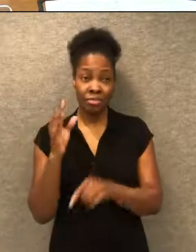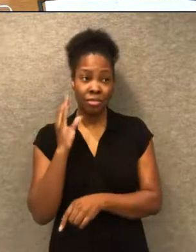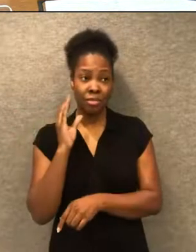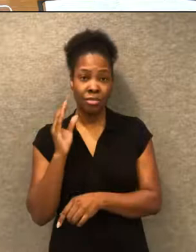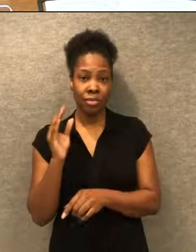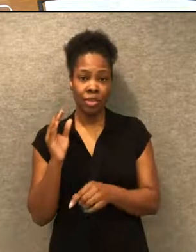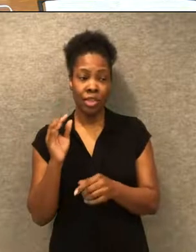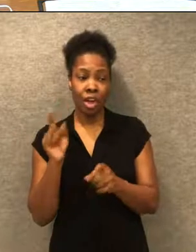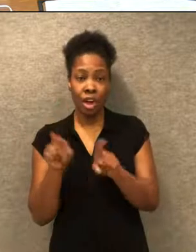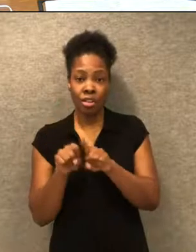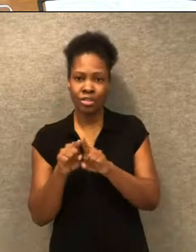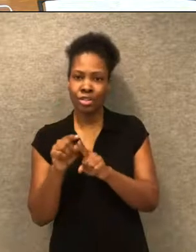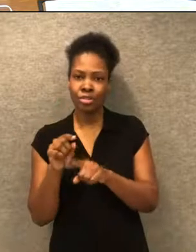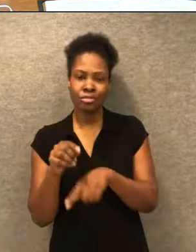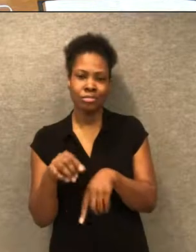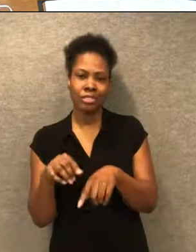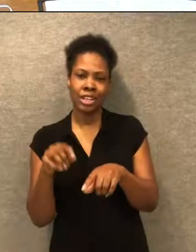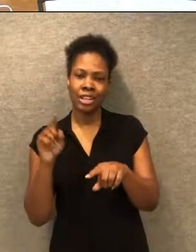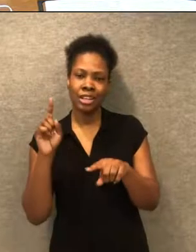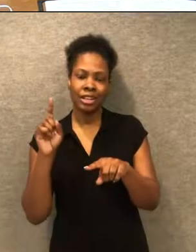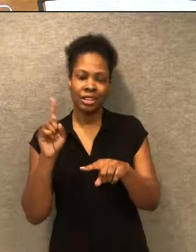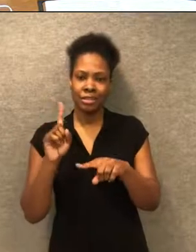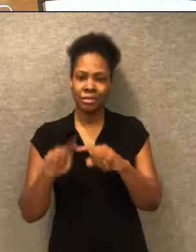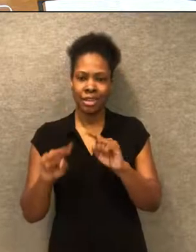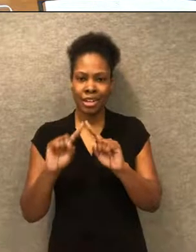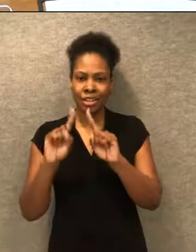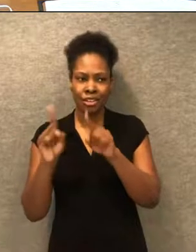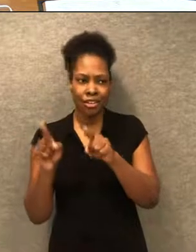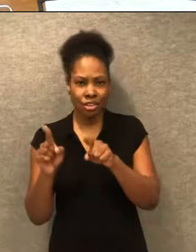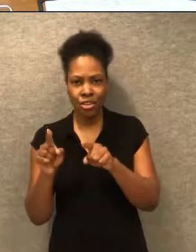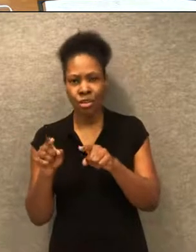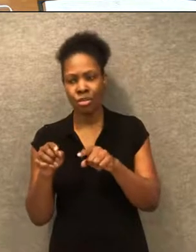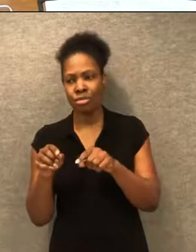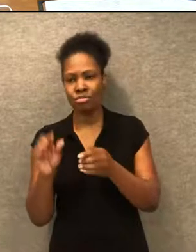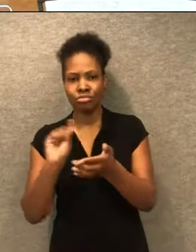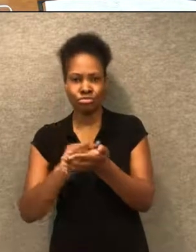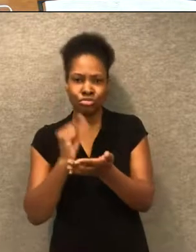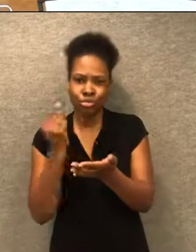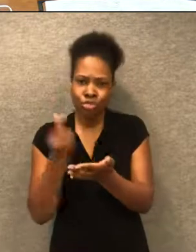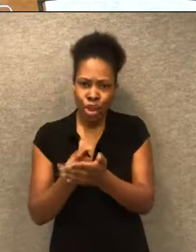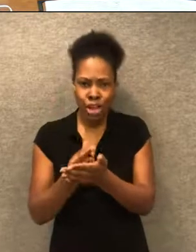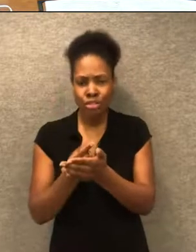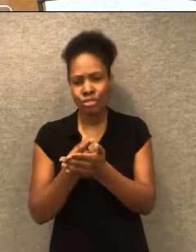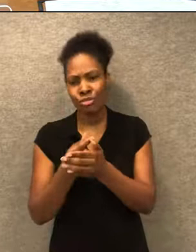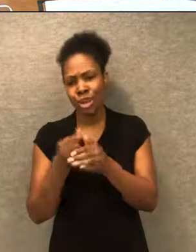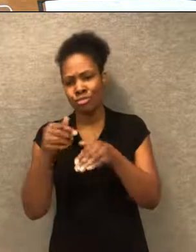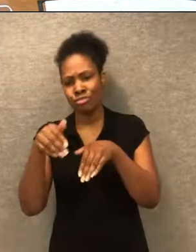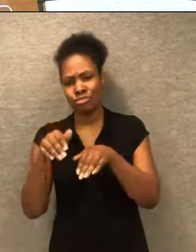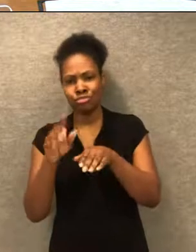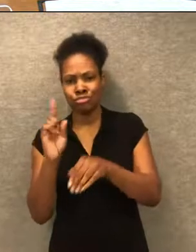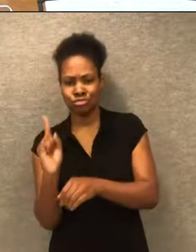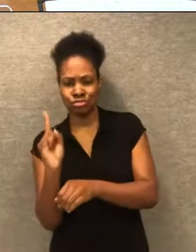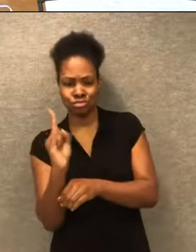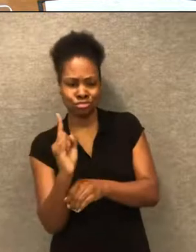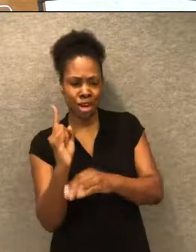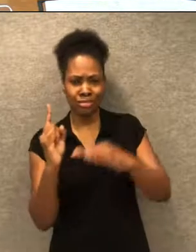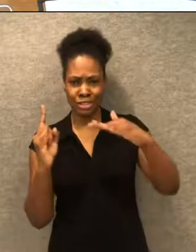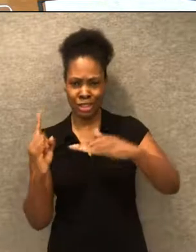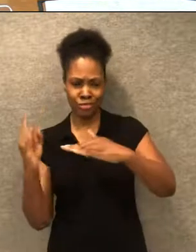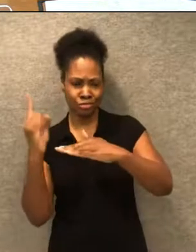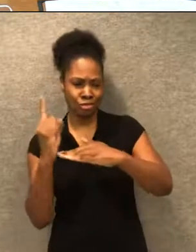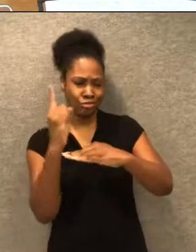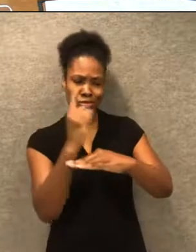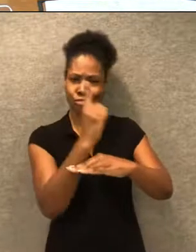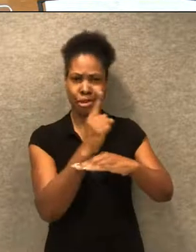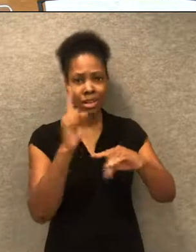opportunity to go to their prom, they didn't have an opportunity to graduate and walk across that stage. And I quite often, you know,